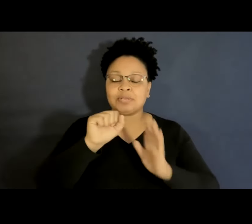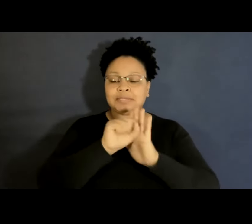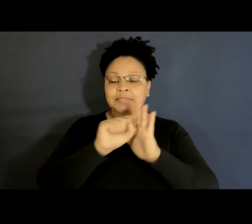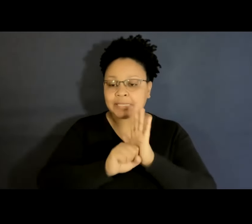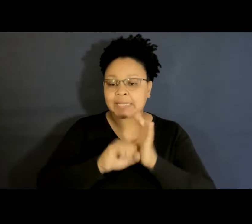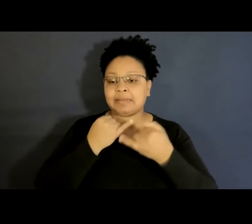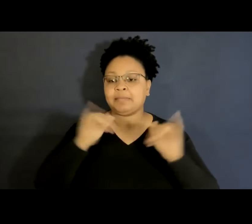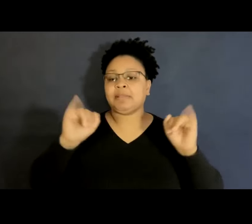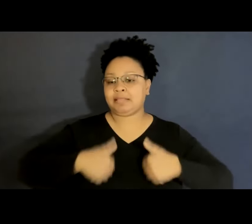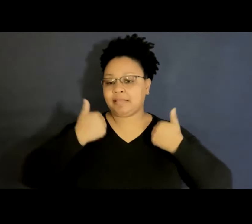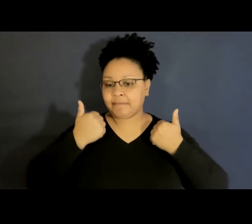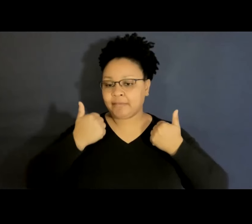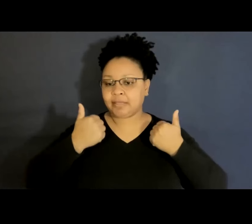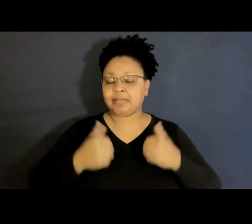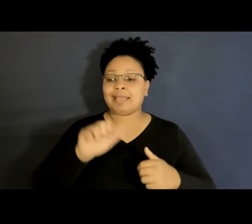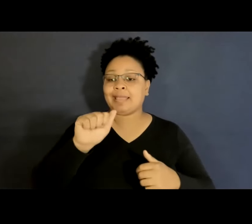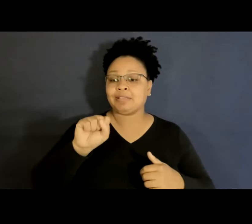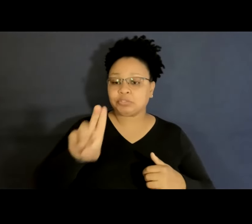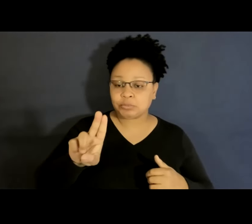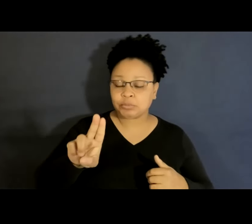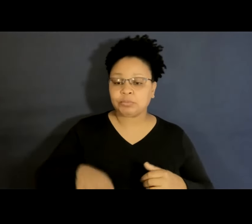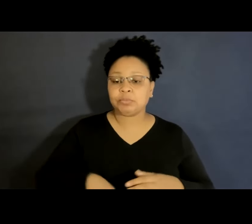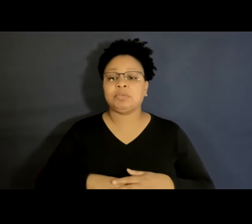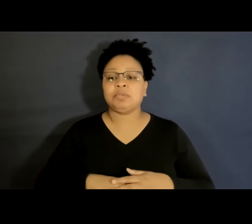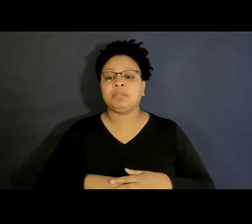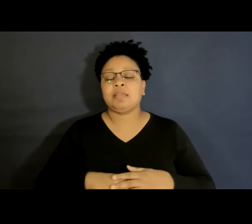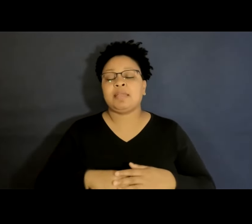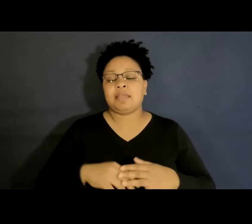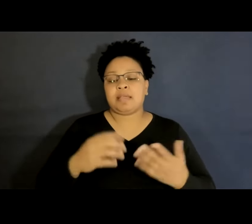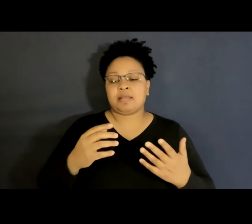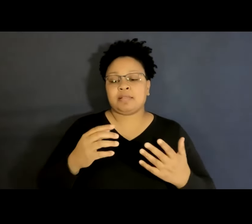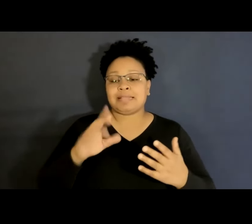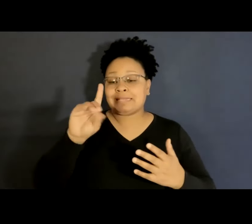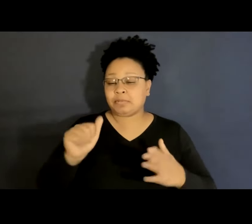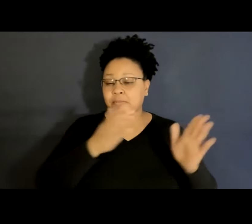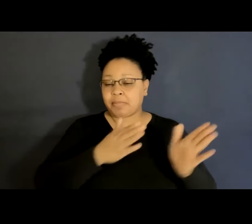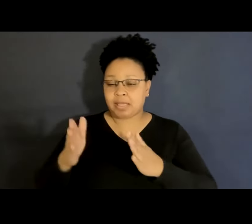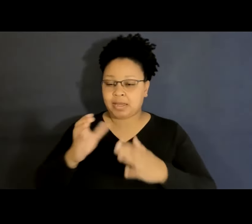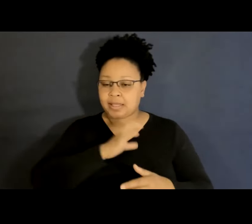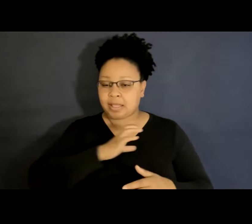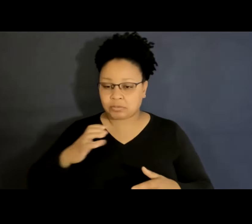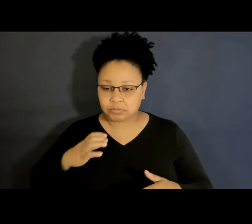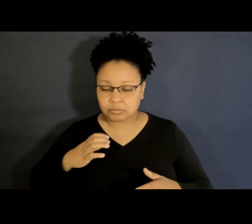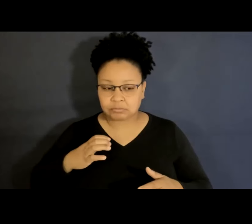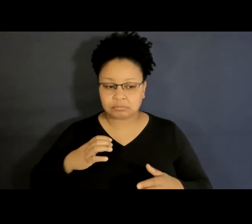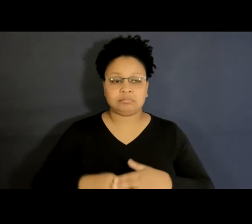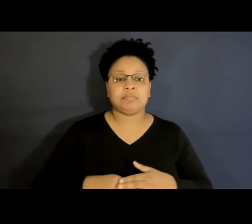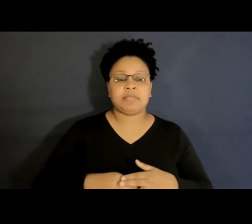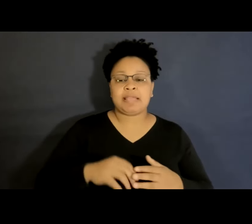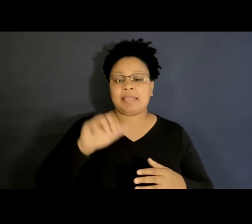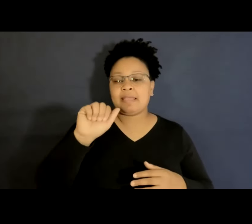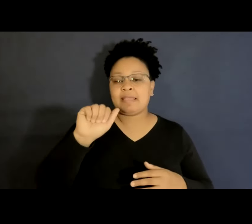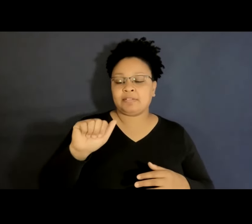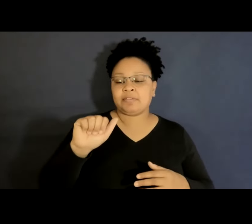State University, Arizona Developmental Disabilities Planning Council, Arizona Commission for the Deaf and Hard of Hearing,